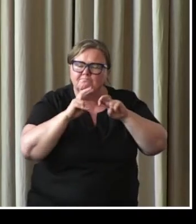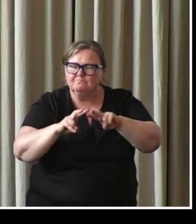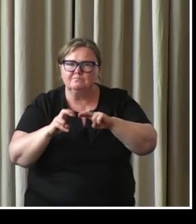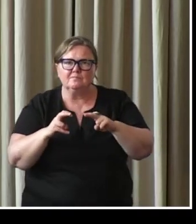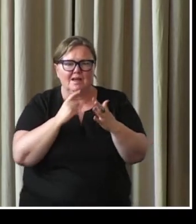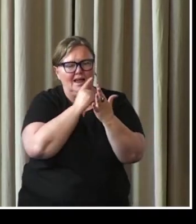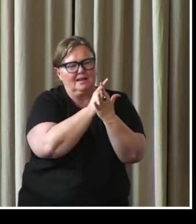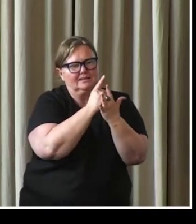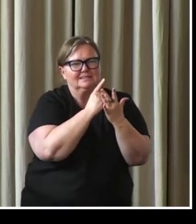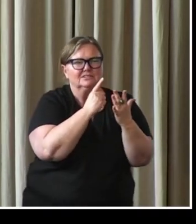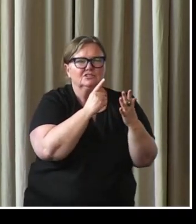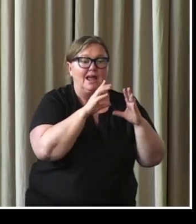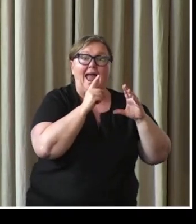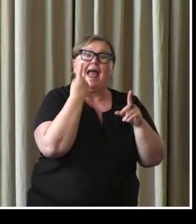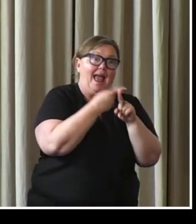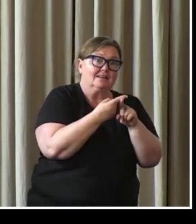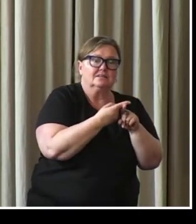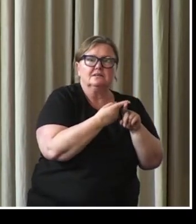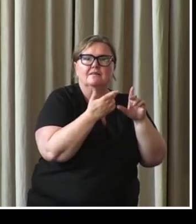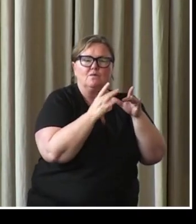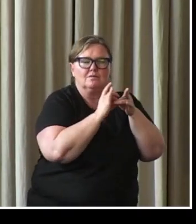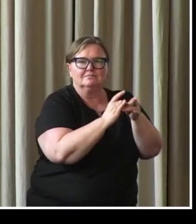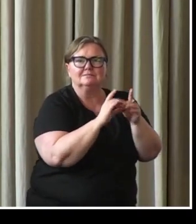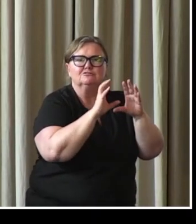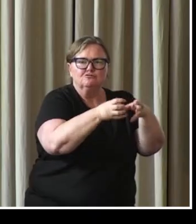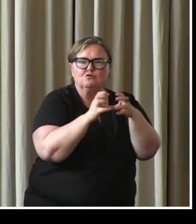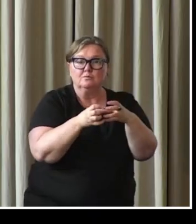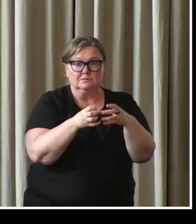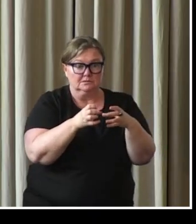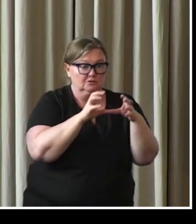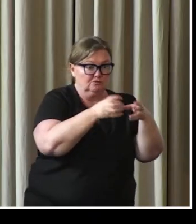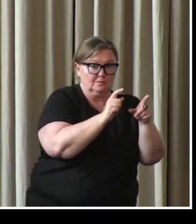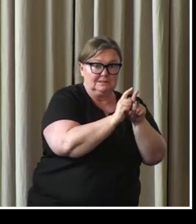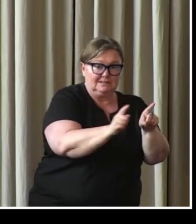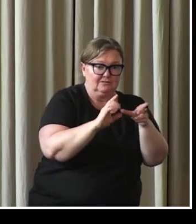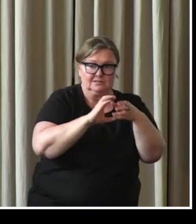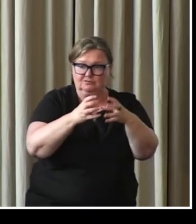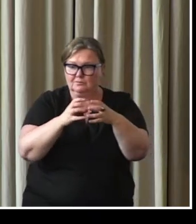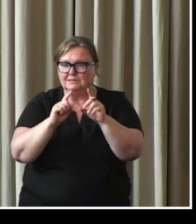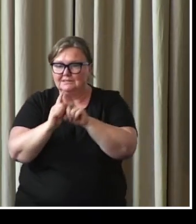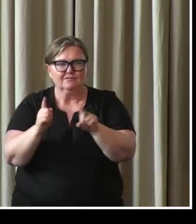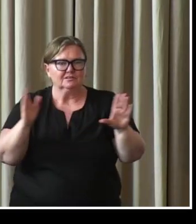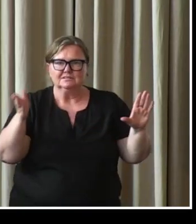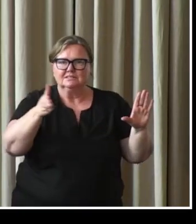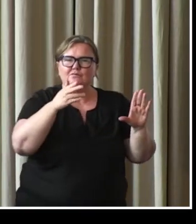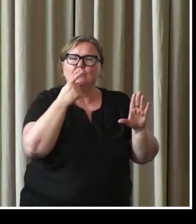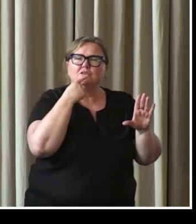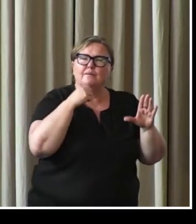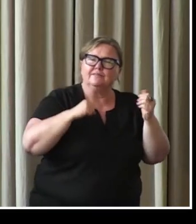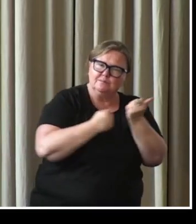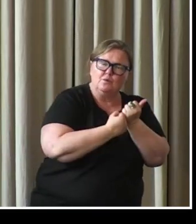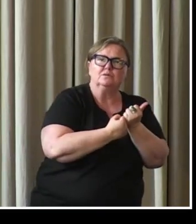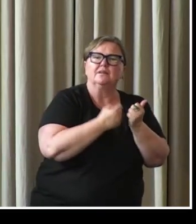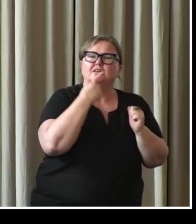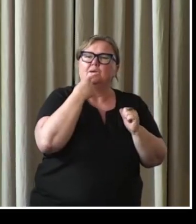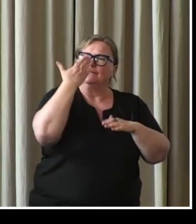at particular groups of mental health carers and are there some differences in the types of support or the types of experiences